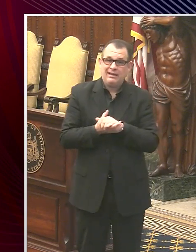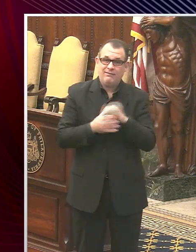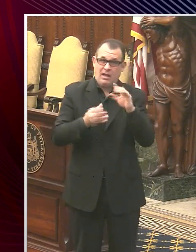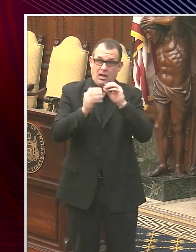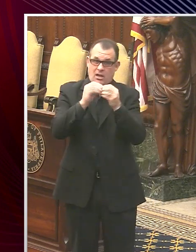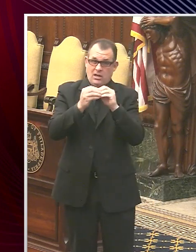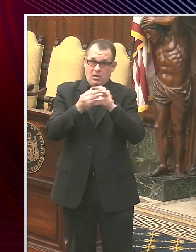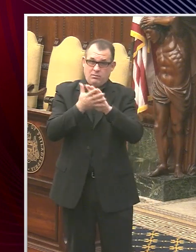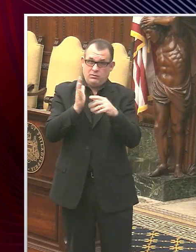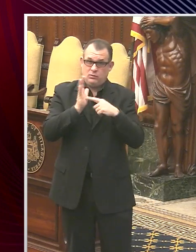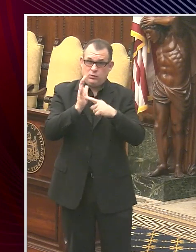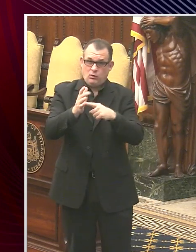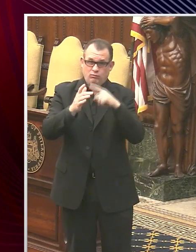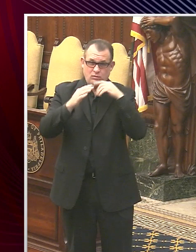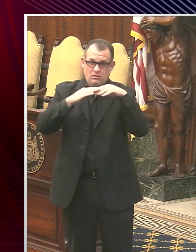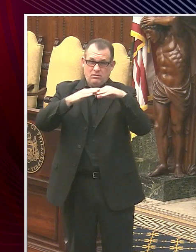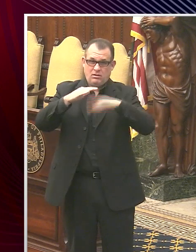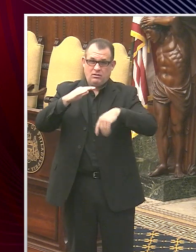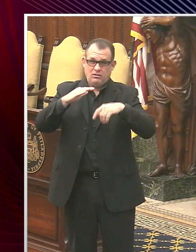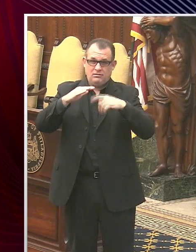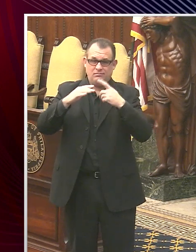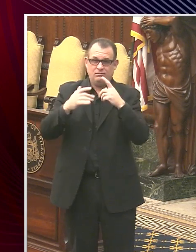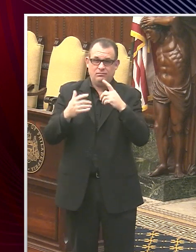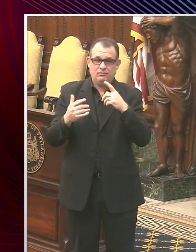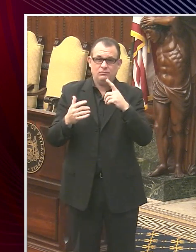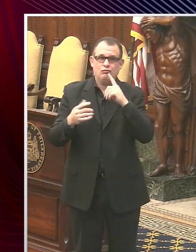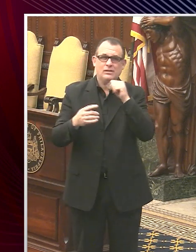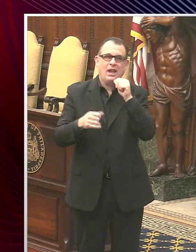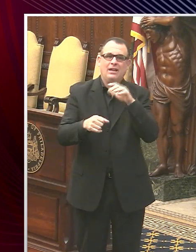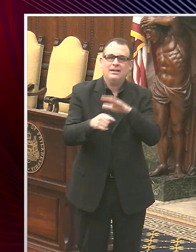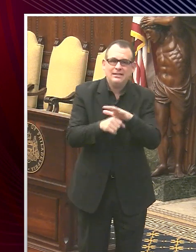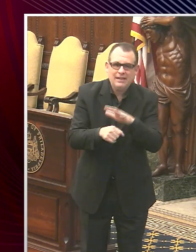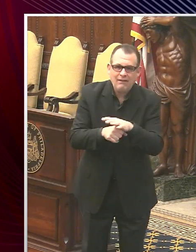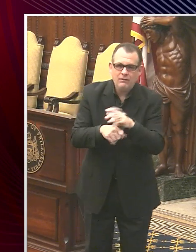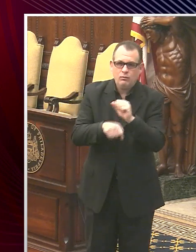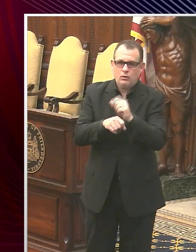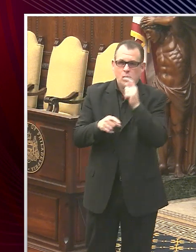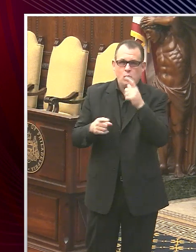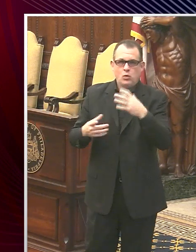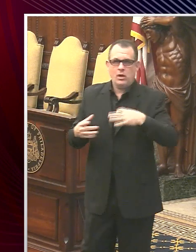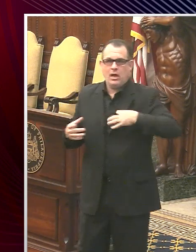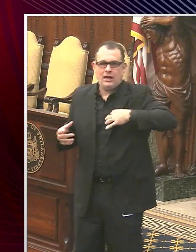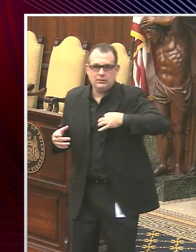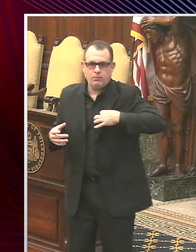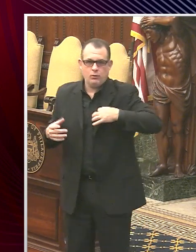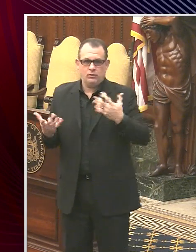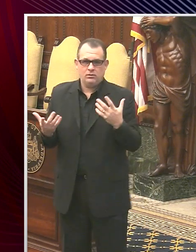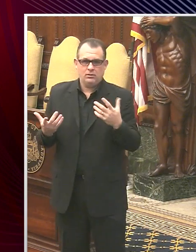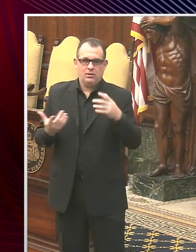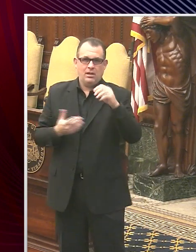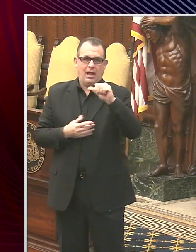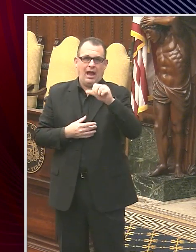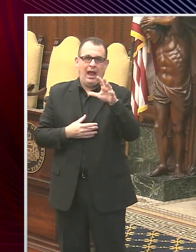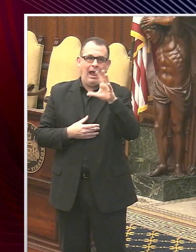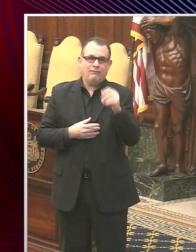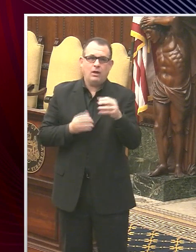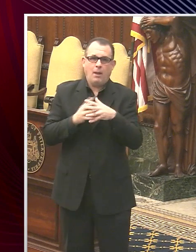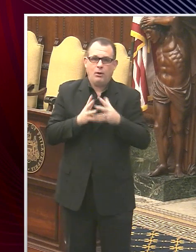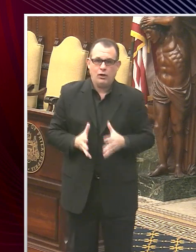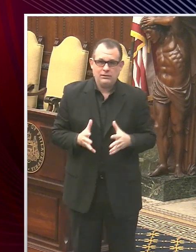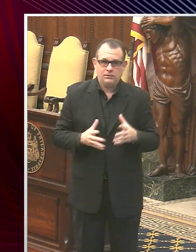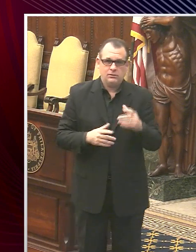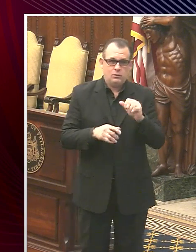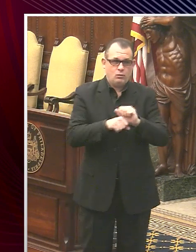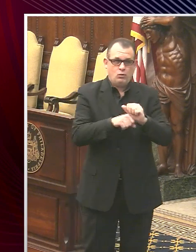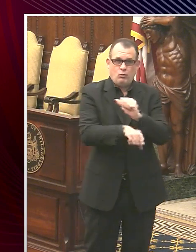an underrepresentation of minority workers who are eligible, particularly African Americans. So I've discussed this with the hospital's